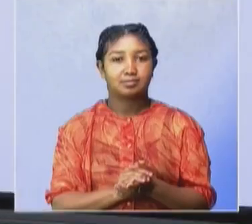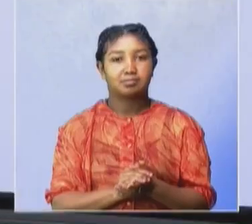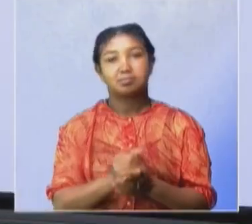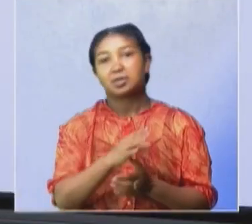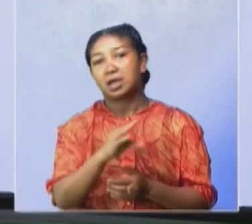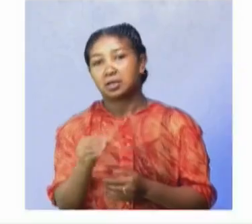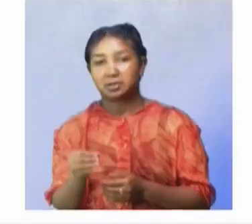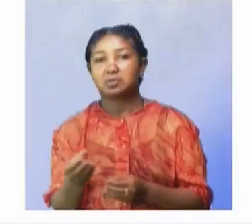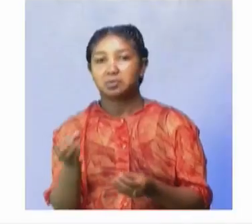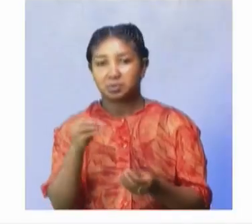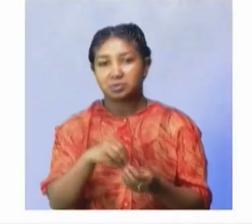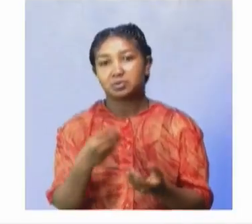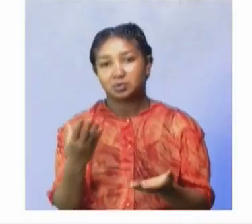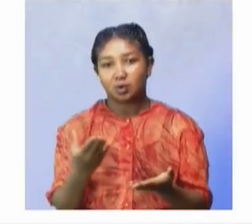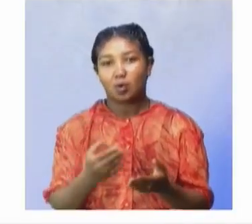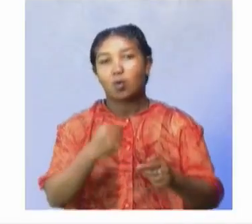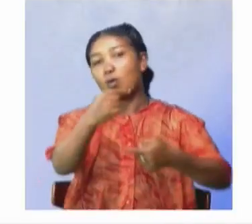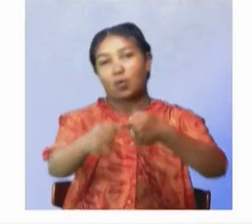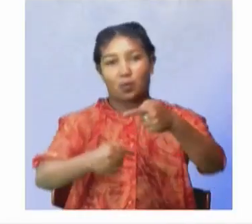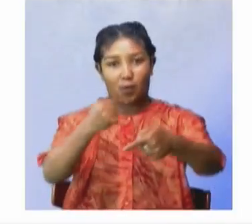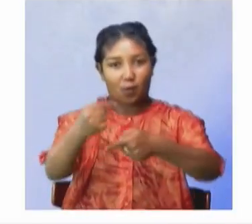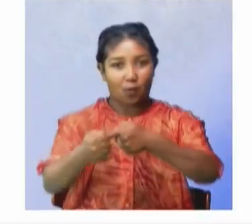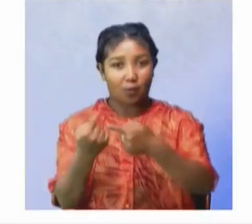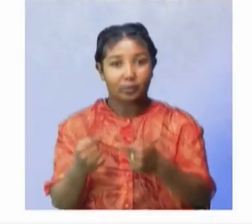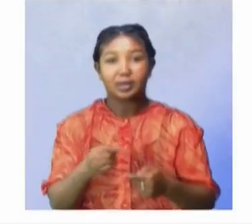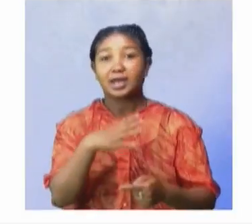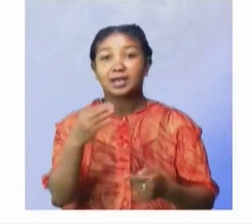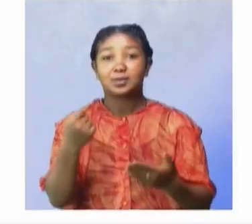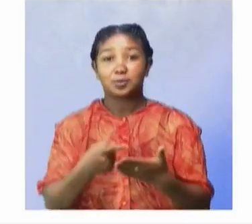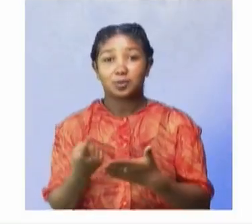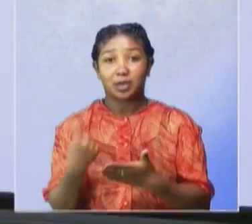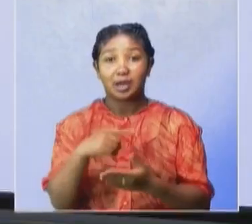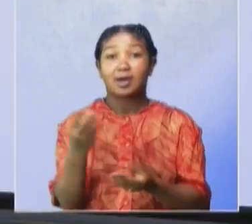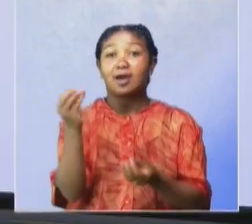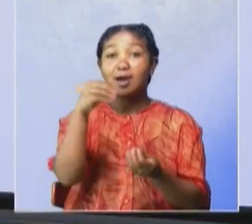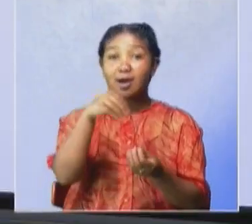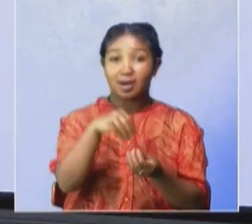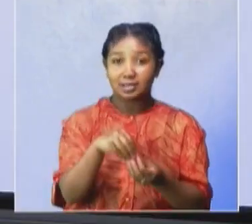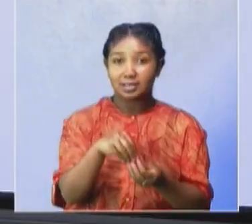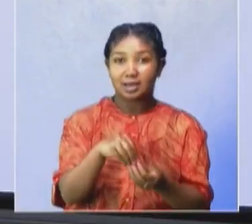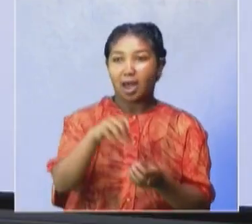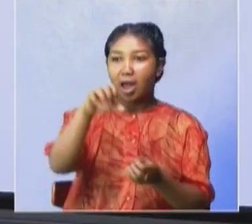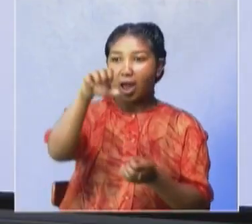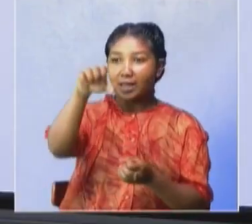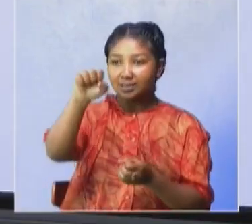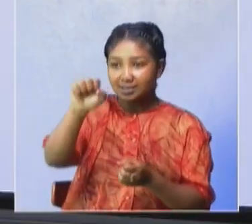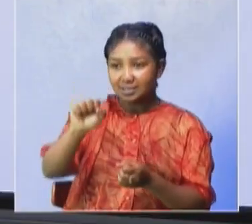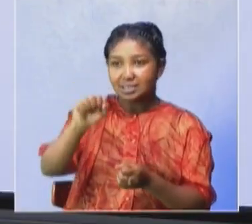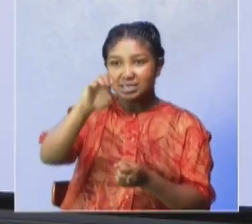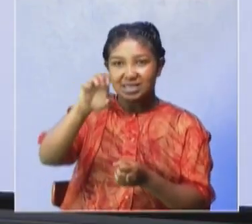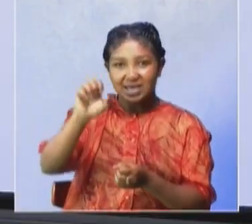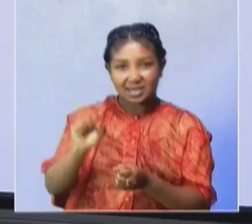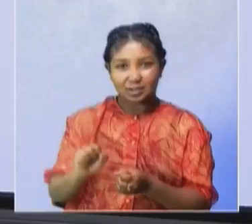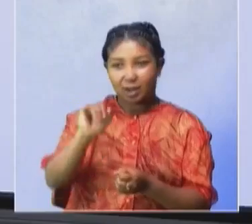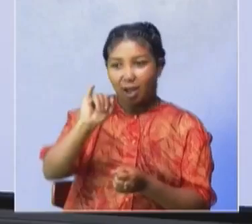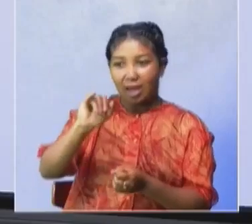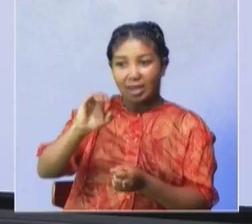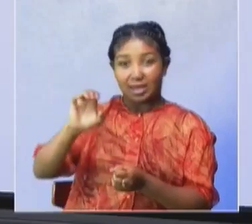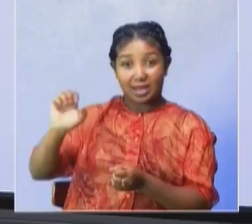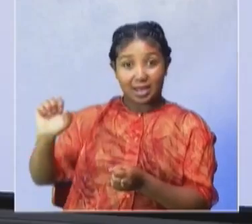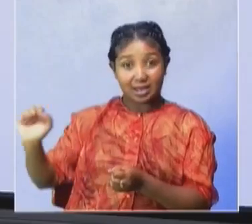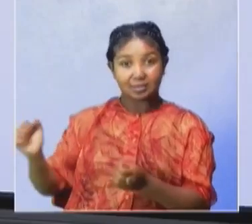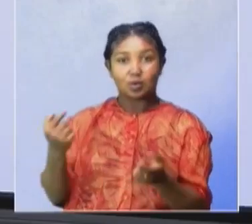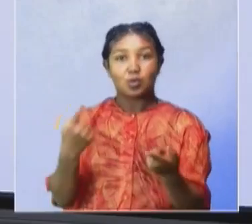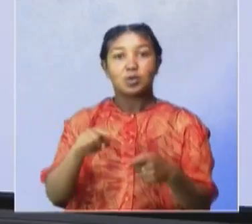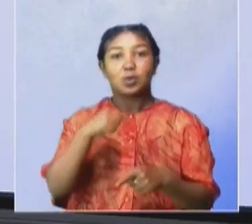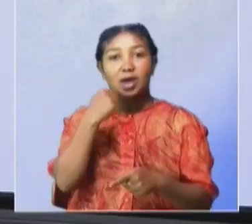and we can use also go. And we can add s, es, or ies when